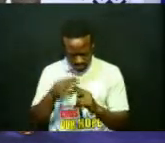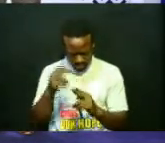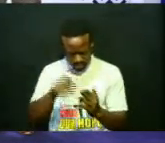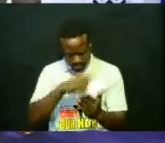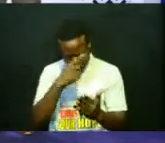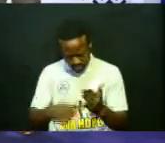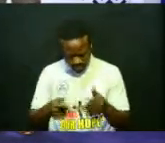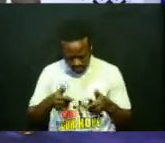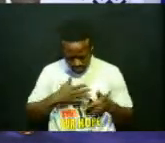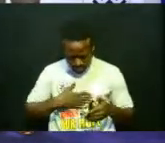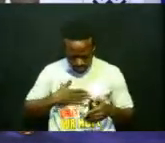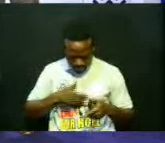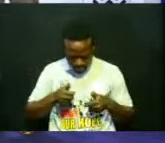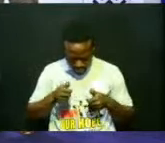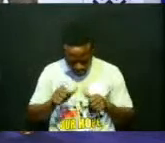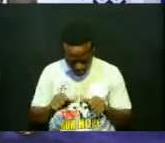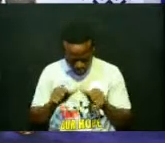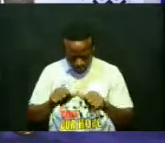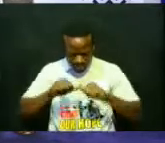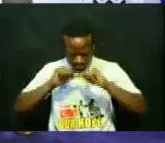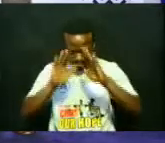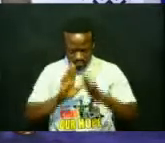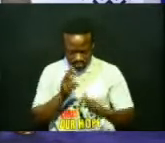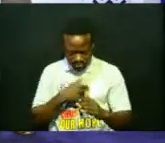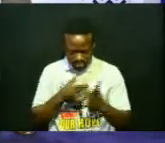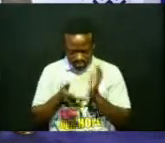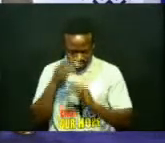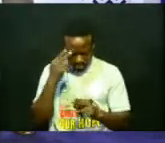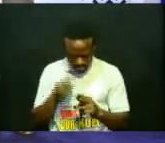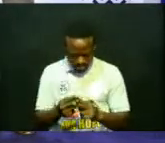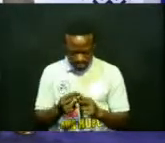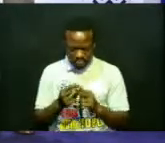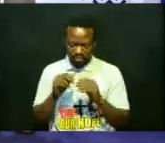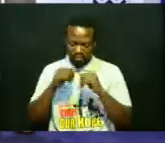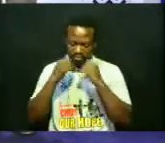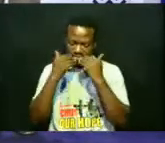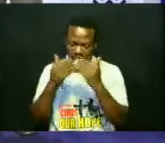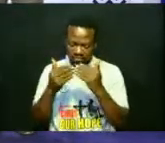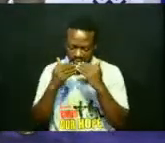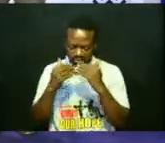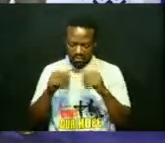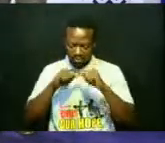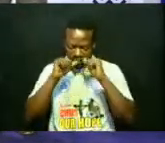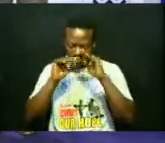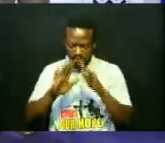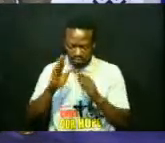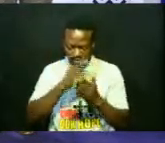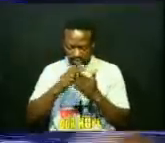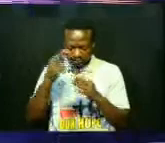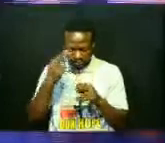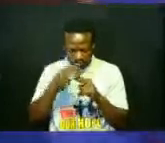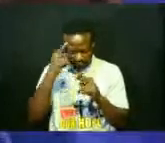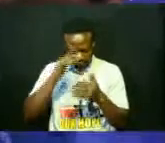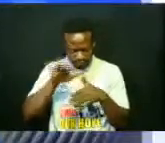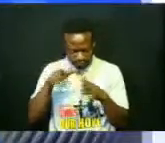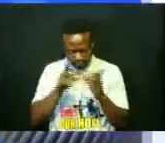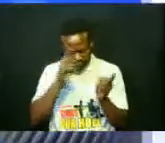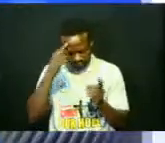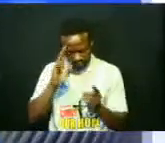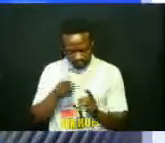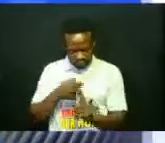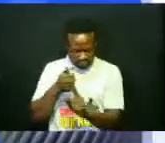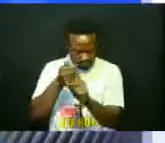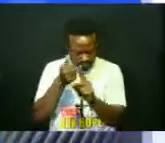bababo sataya. Have your way, Lord, in the name of Jesus. Roko mosata yabalua. Lezi